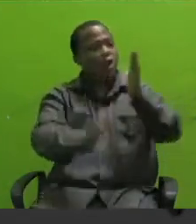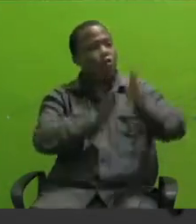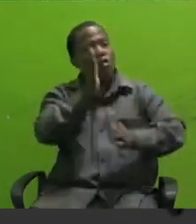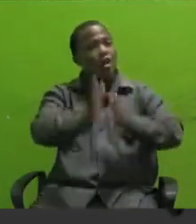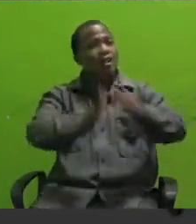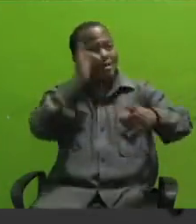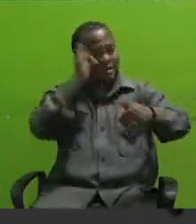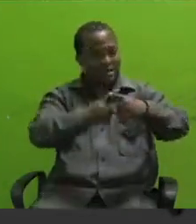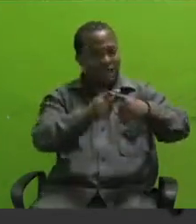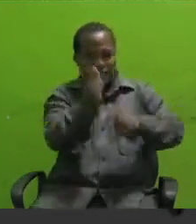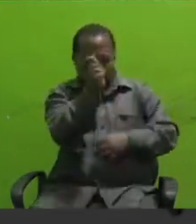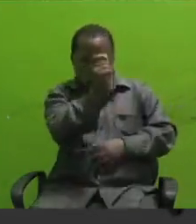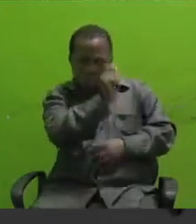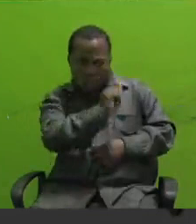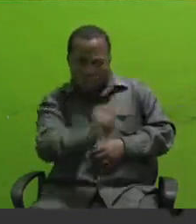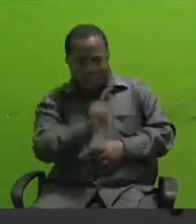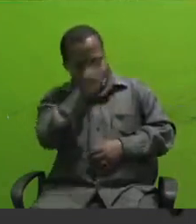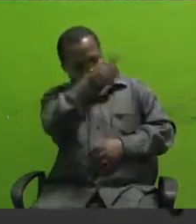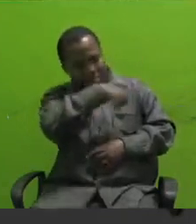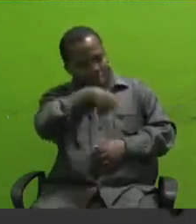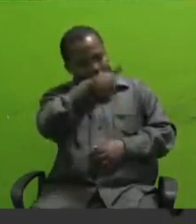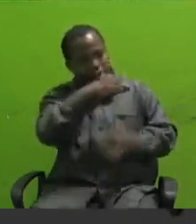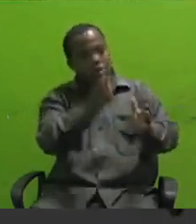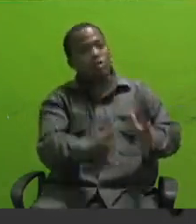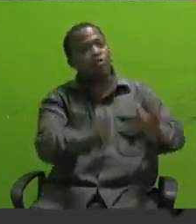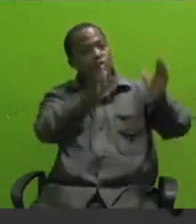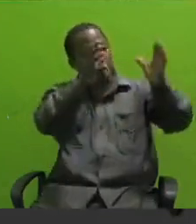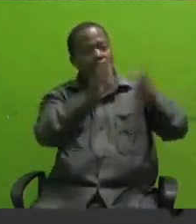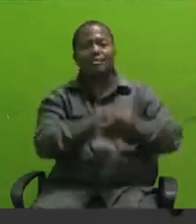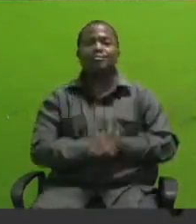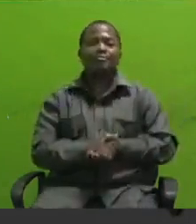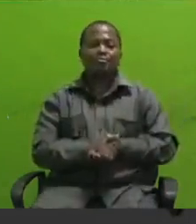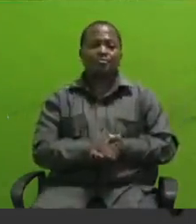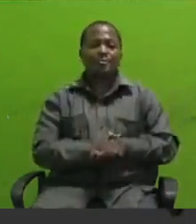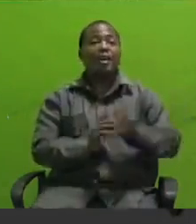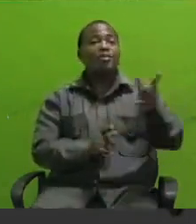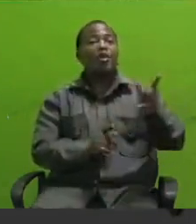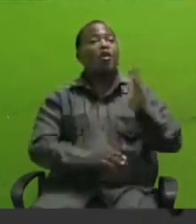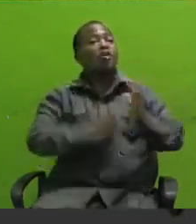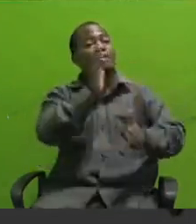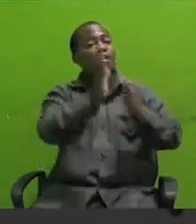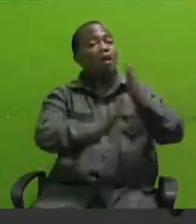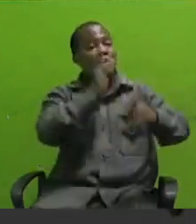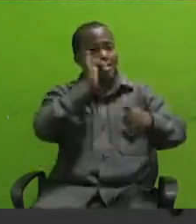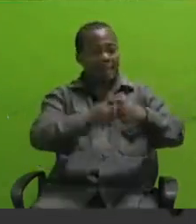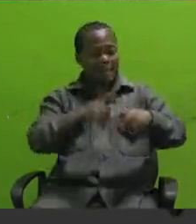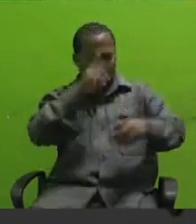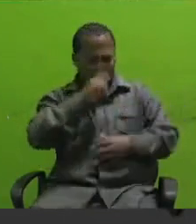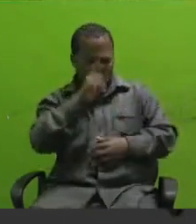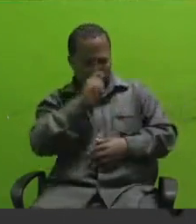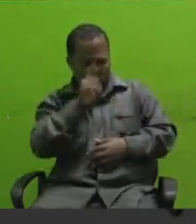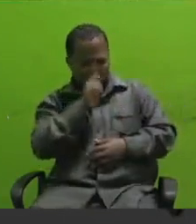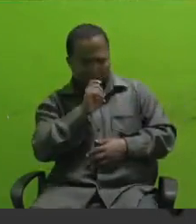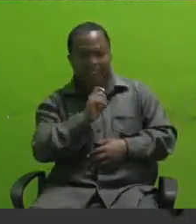warning signs you have observed are chemical warning signs.